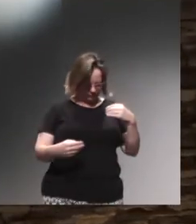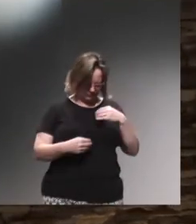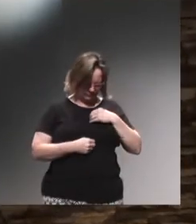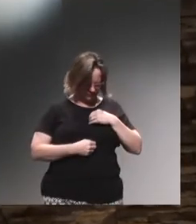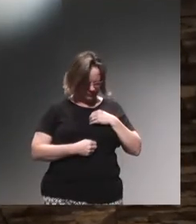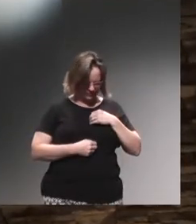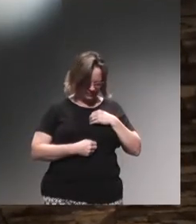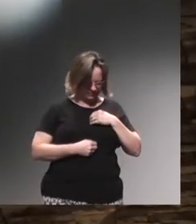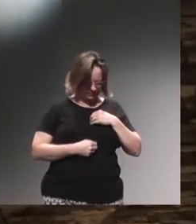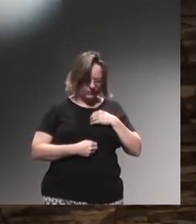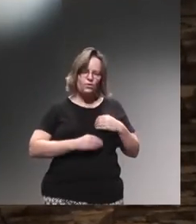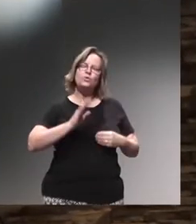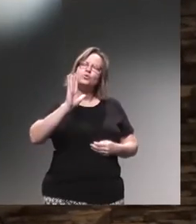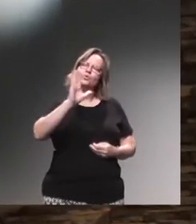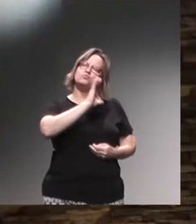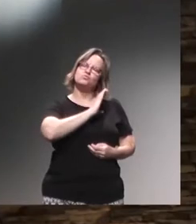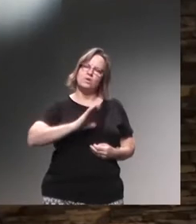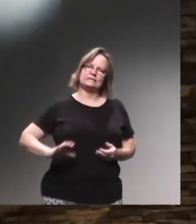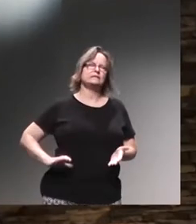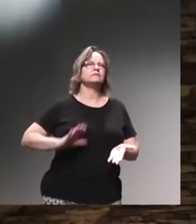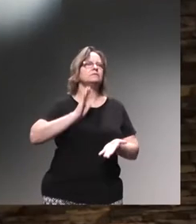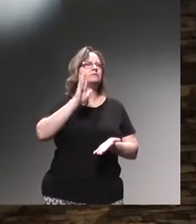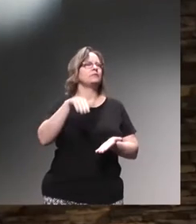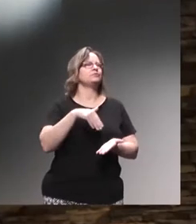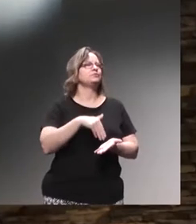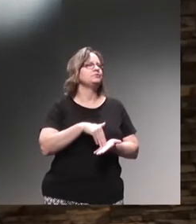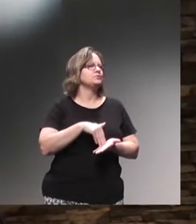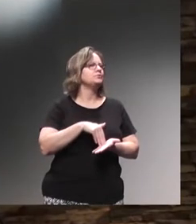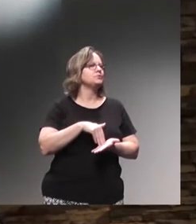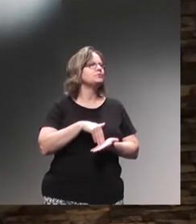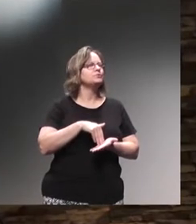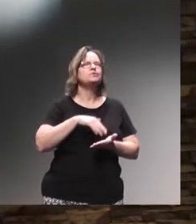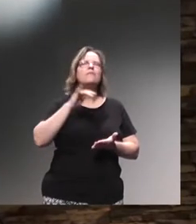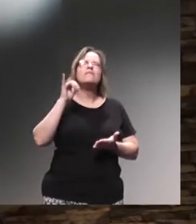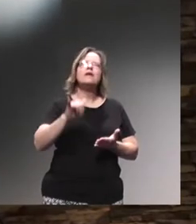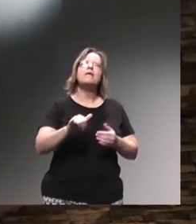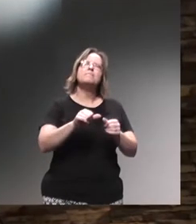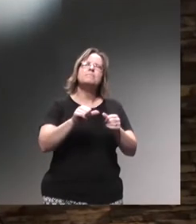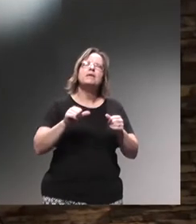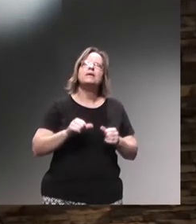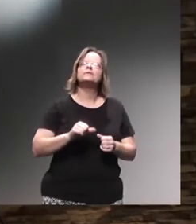to that place of peace that passes all understanding.